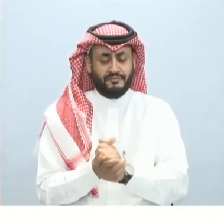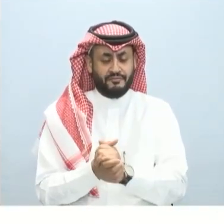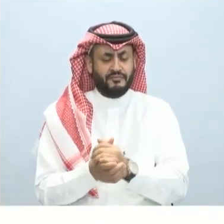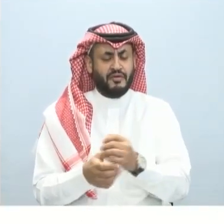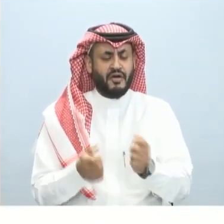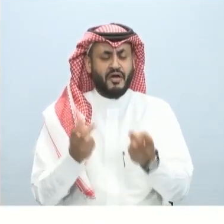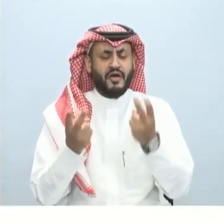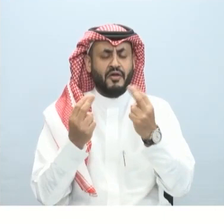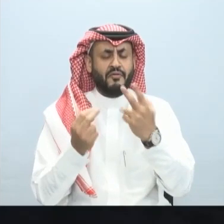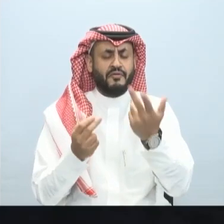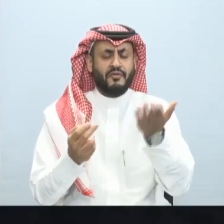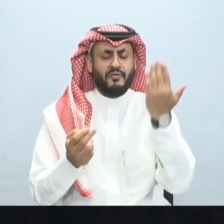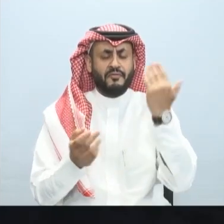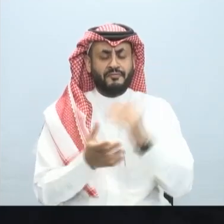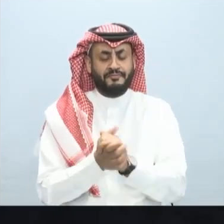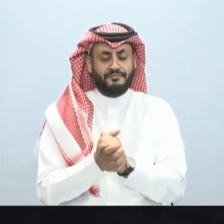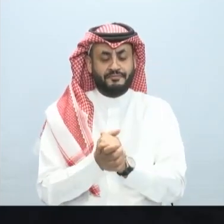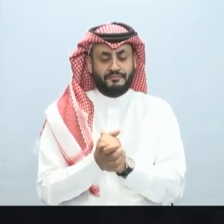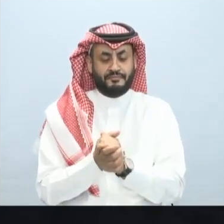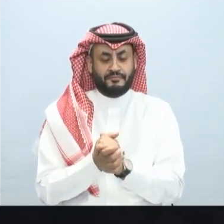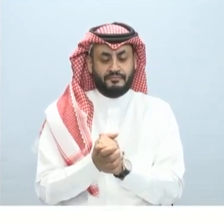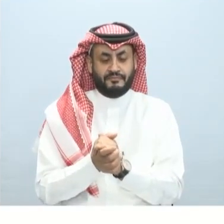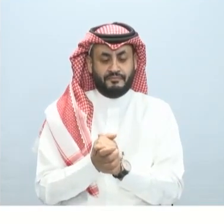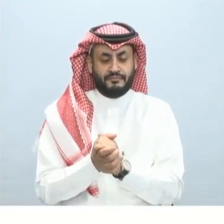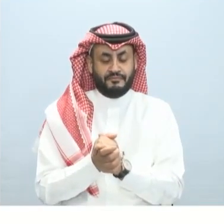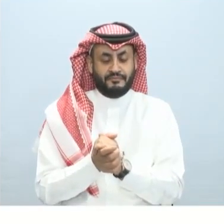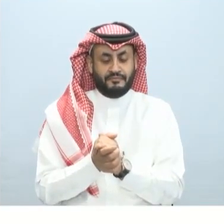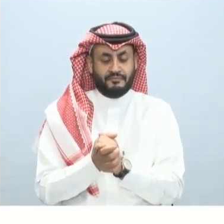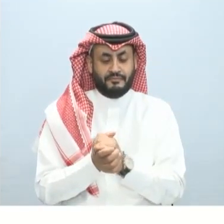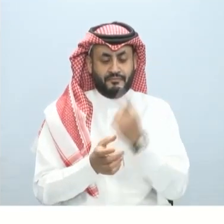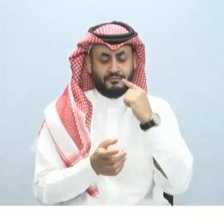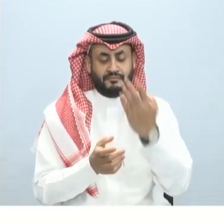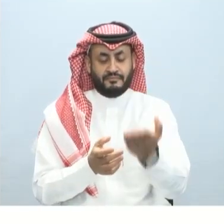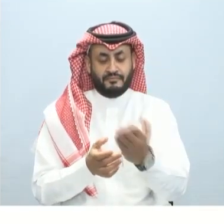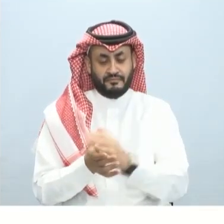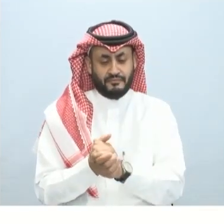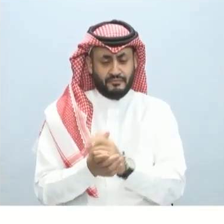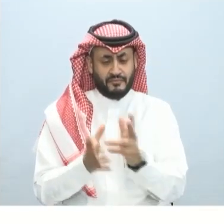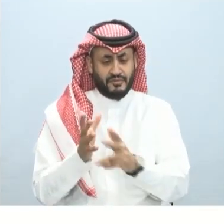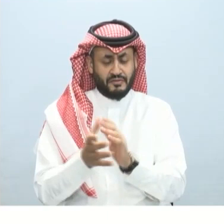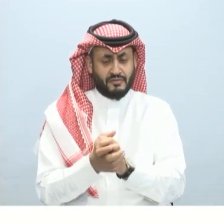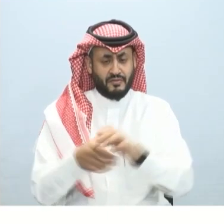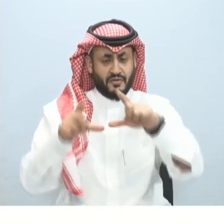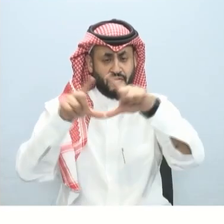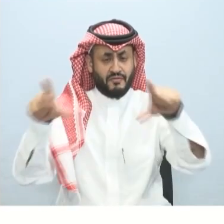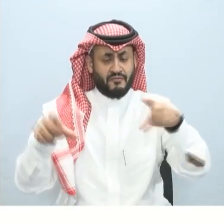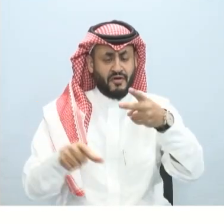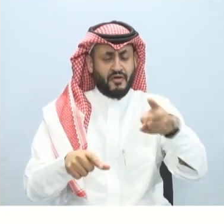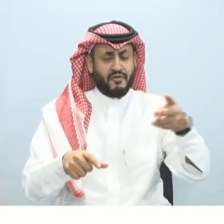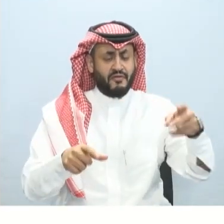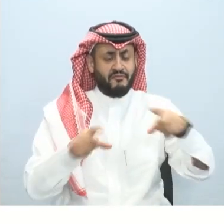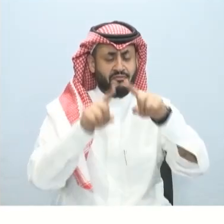did we take in our lesson, which was the writing class? Now you can see that we talked about main genres of TV